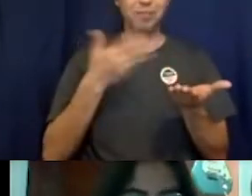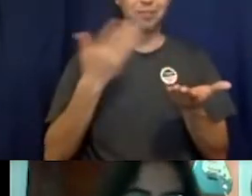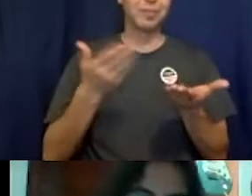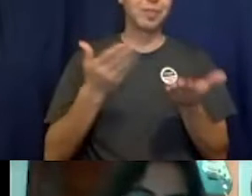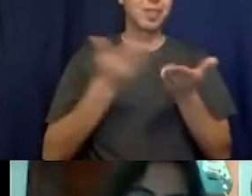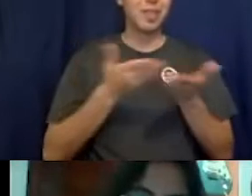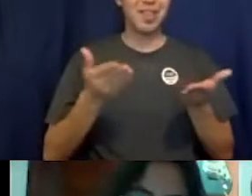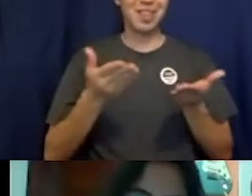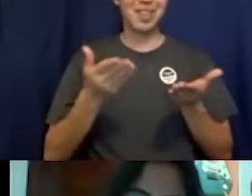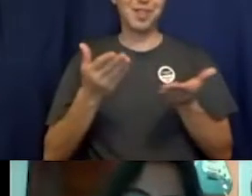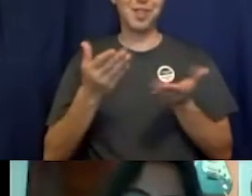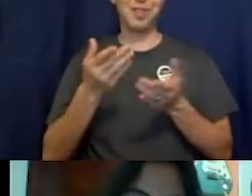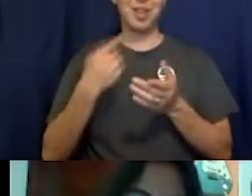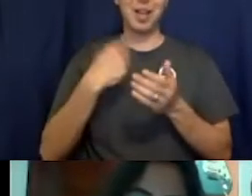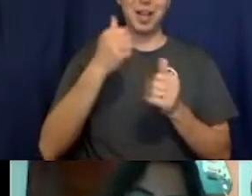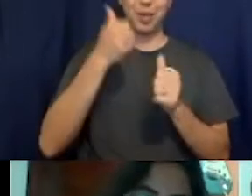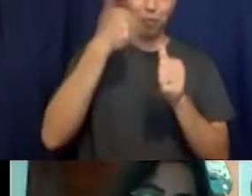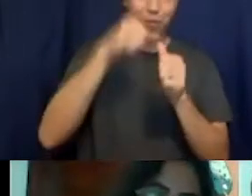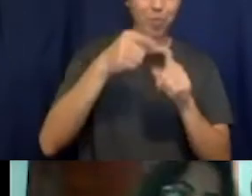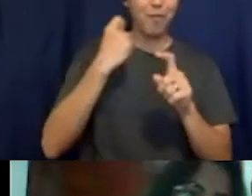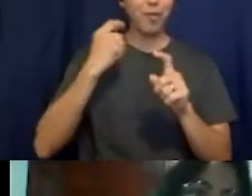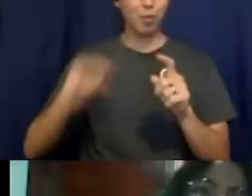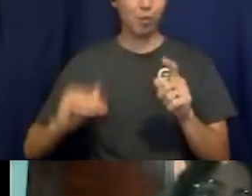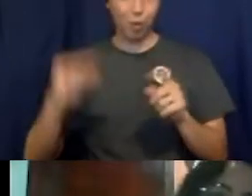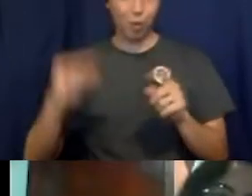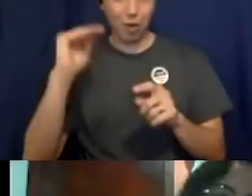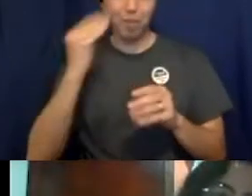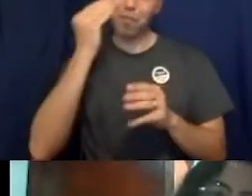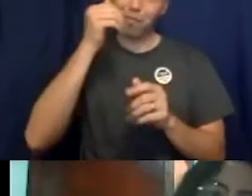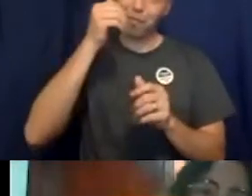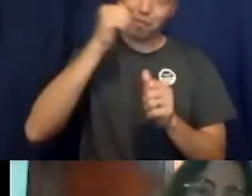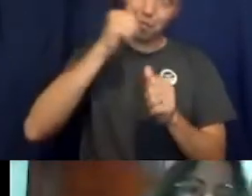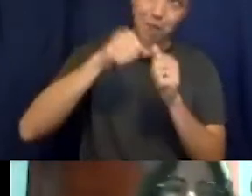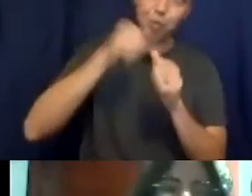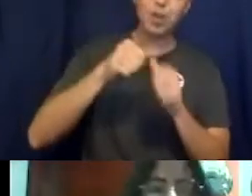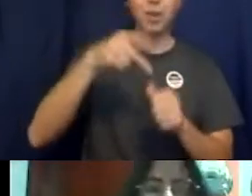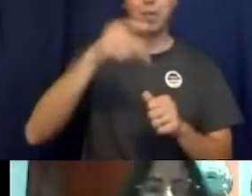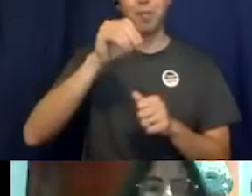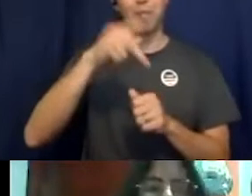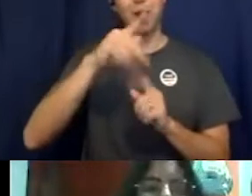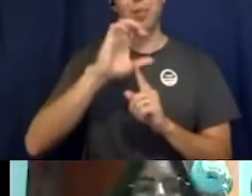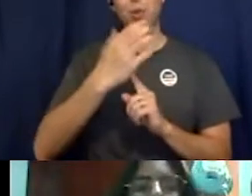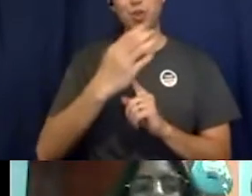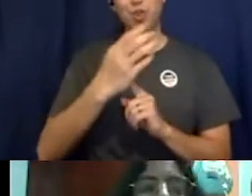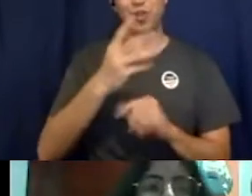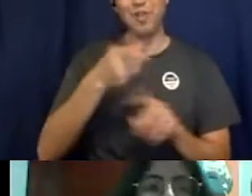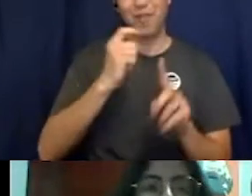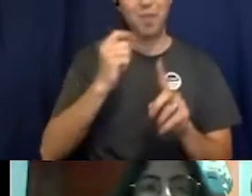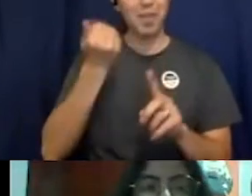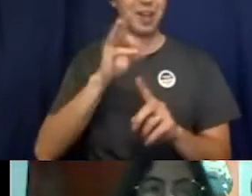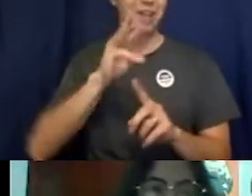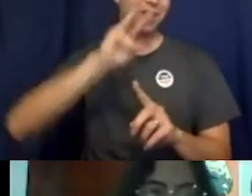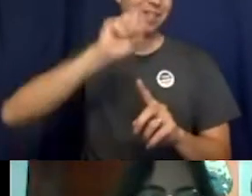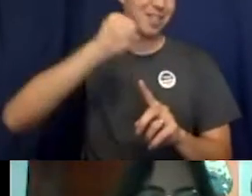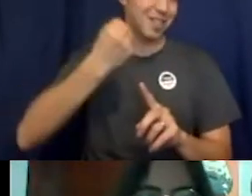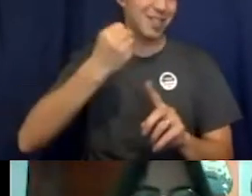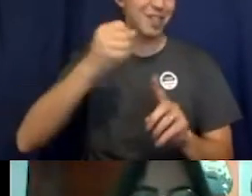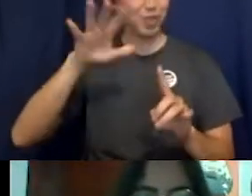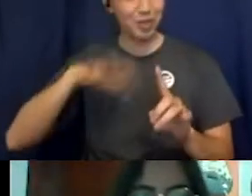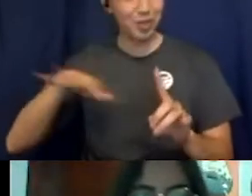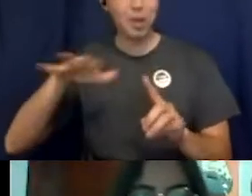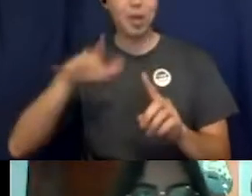Barrett, and that she was very young. She was like maybe